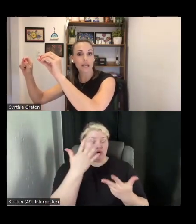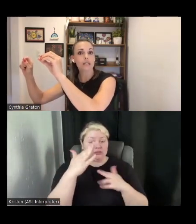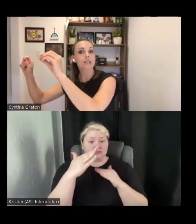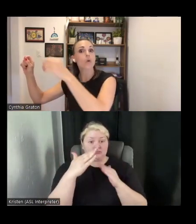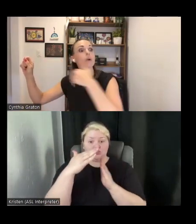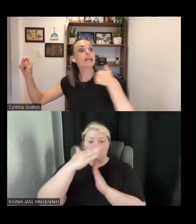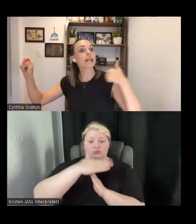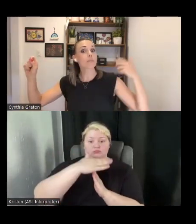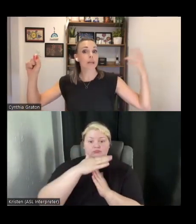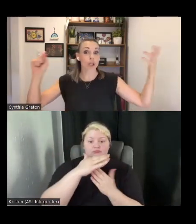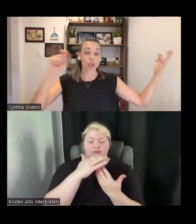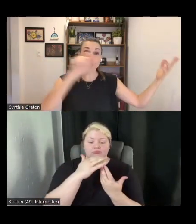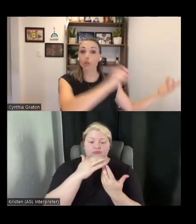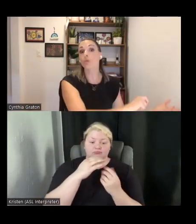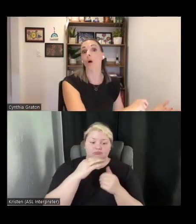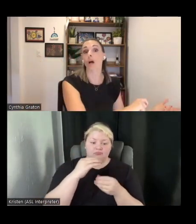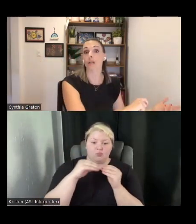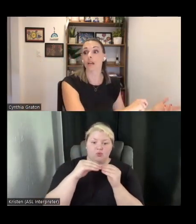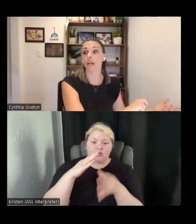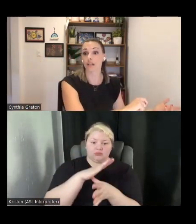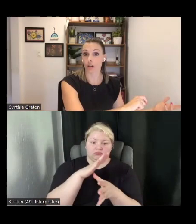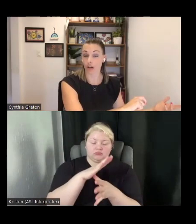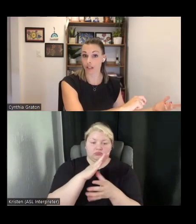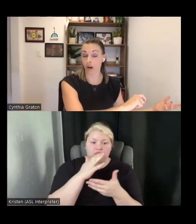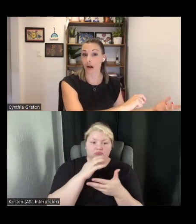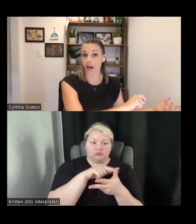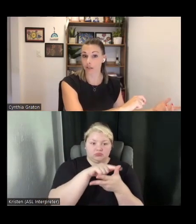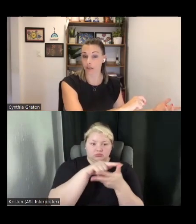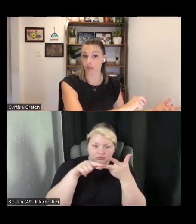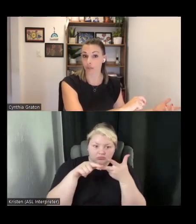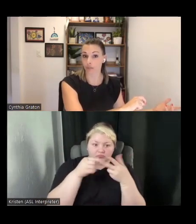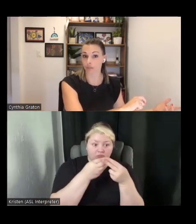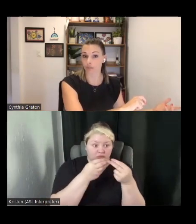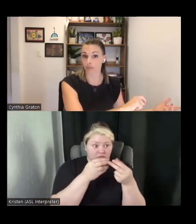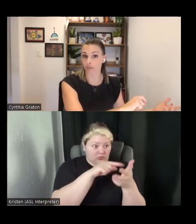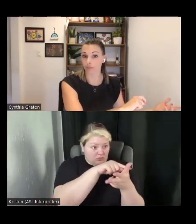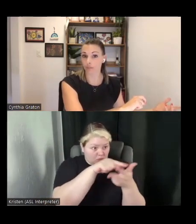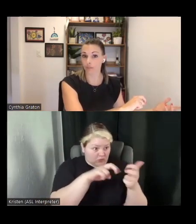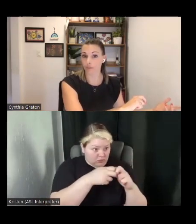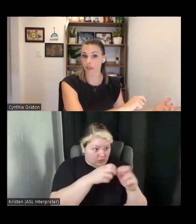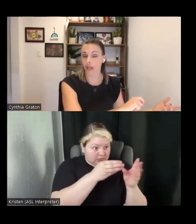prioritized, so we can pick a new one in our ALSUP.